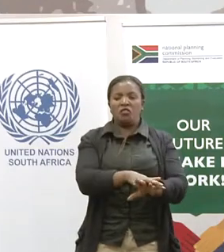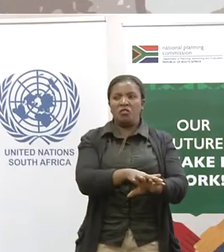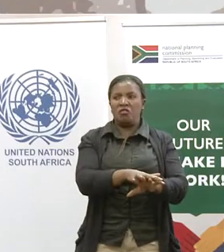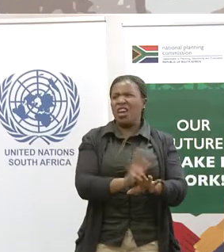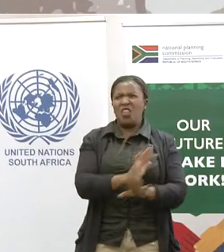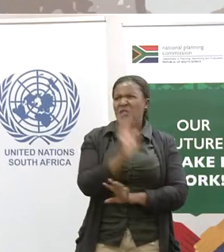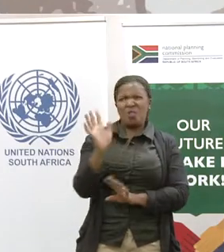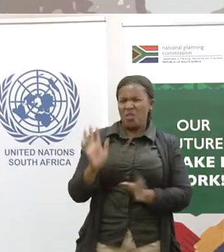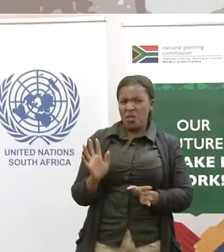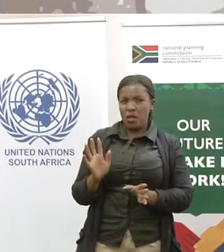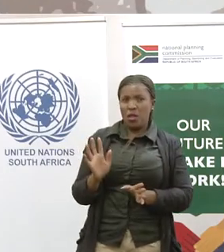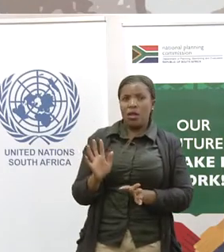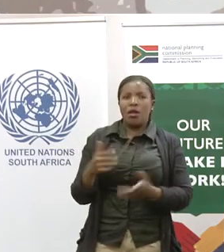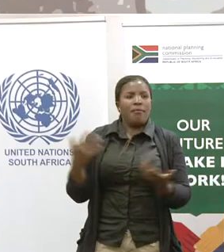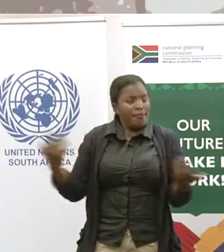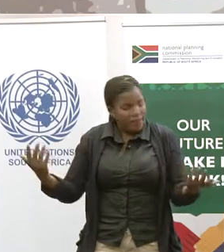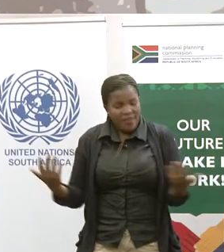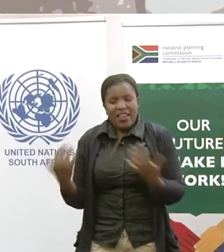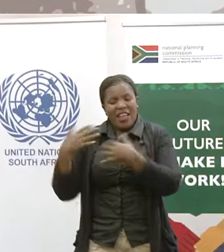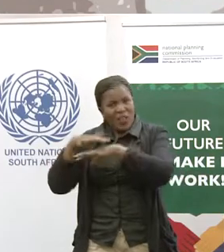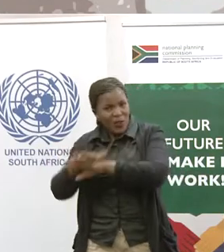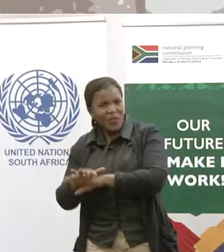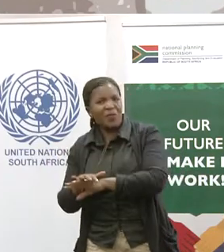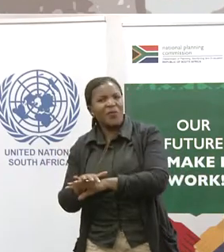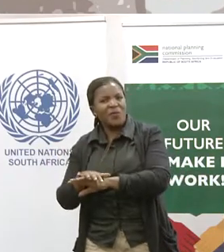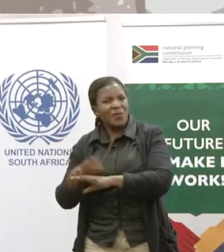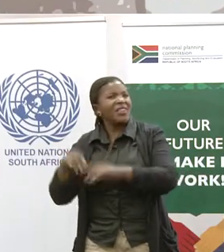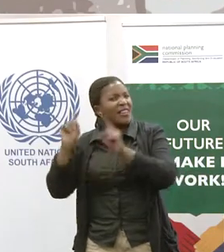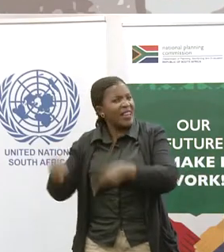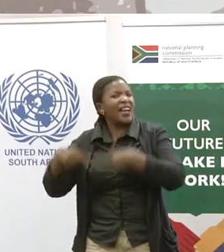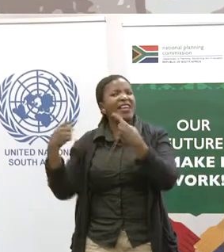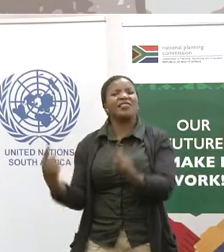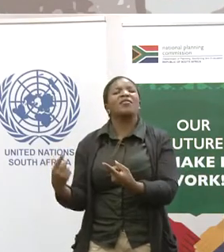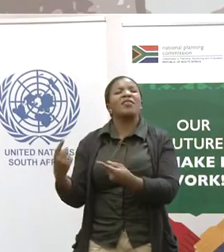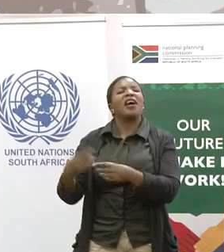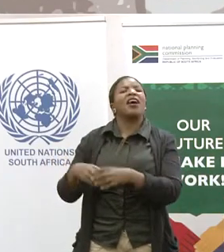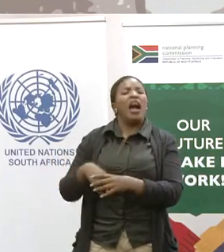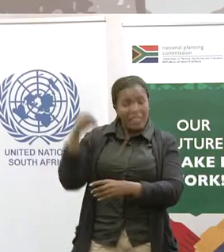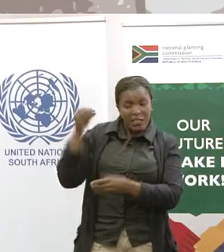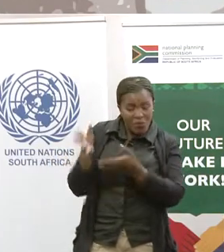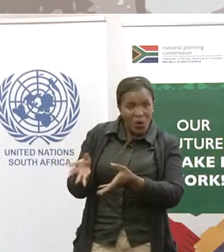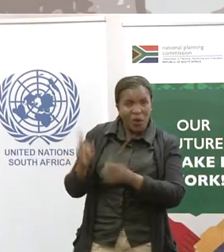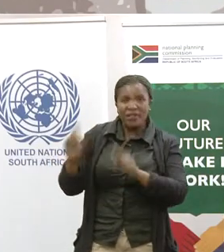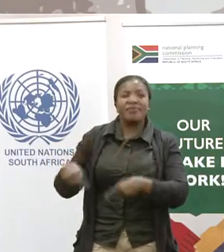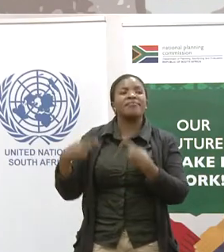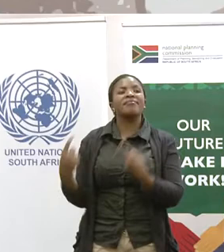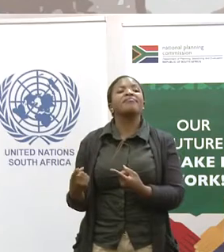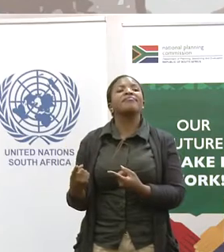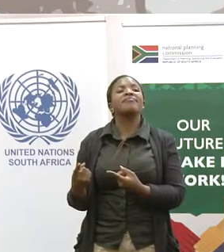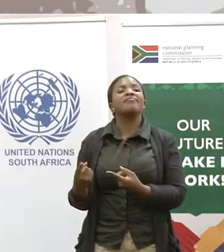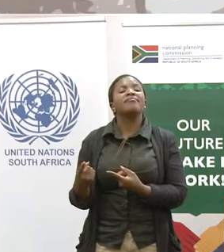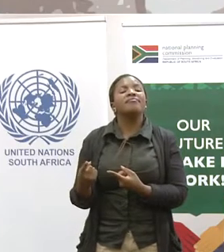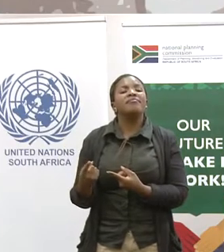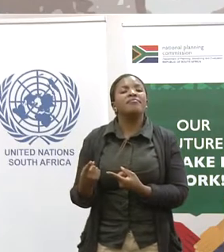get disability inclusive outcomes. So, addressing that problem, I think